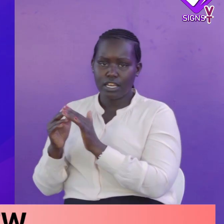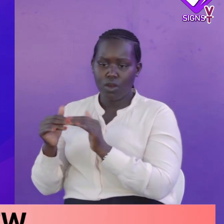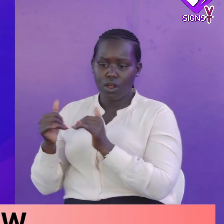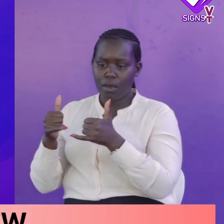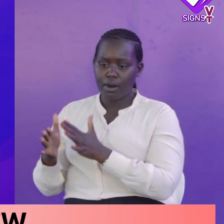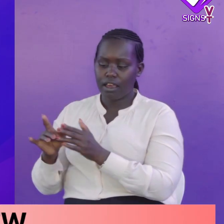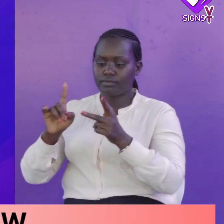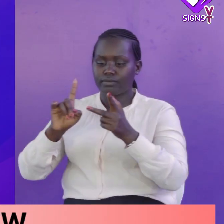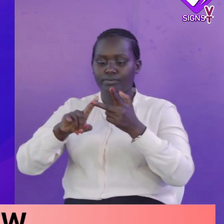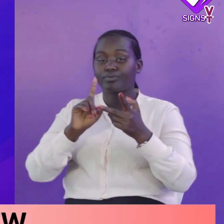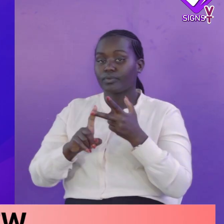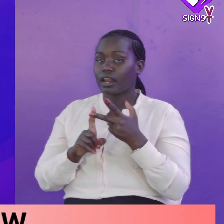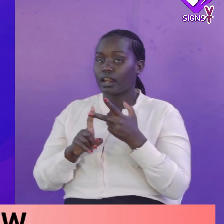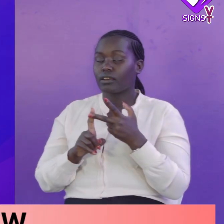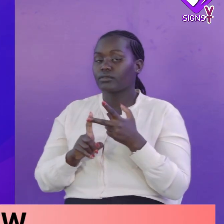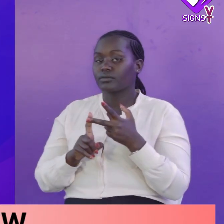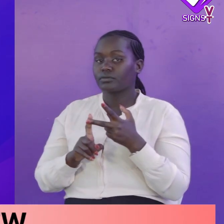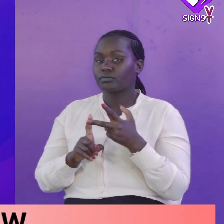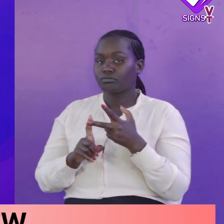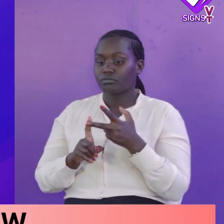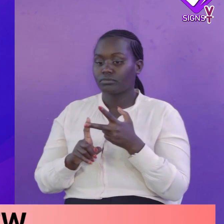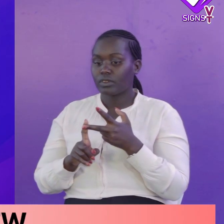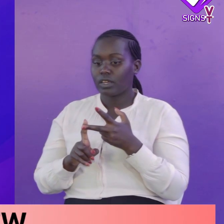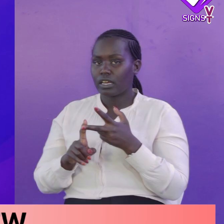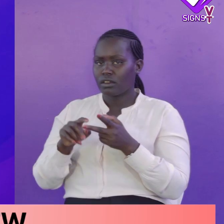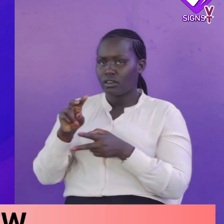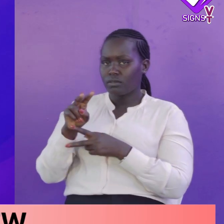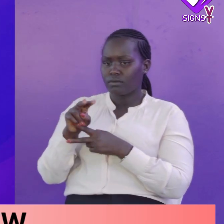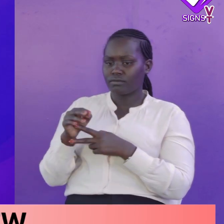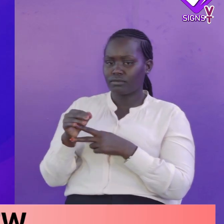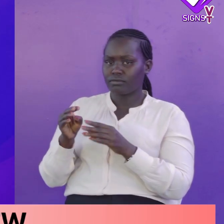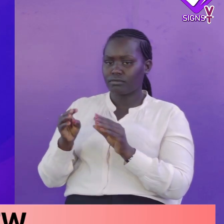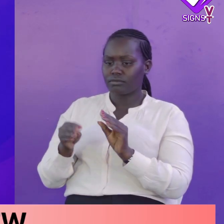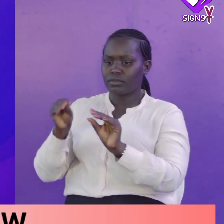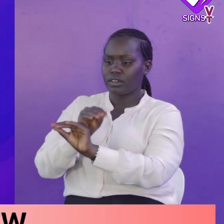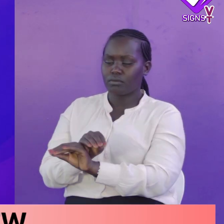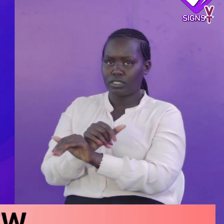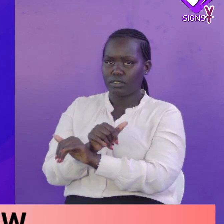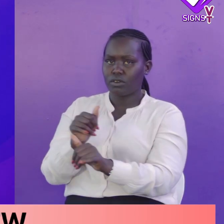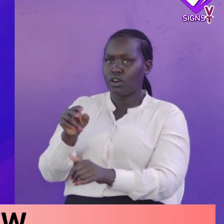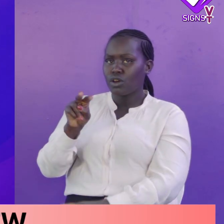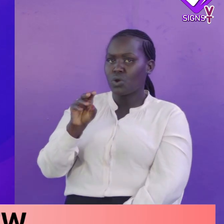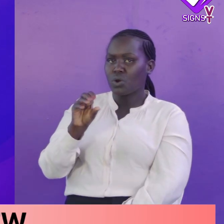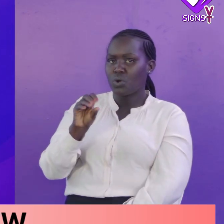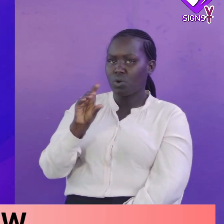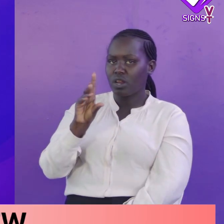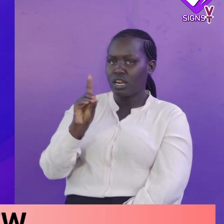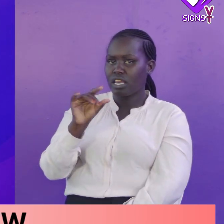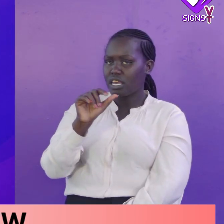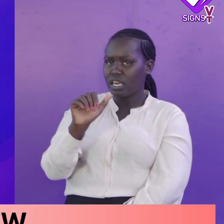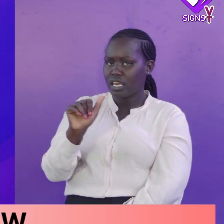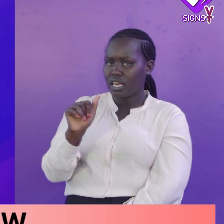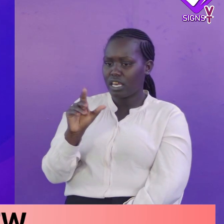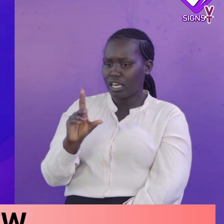2, Nwaneri really replaced Odegaard very well. Yeah. Because Odegaard had a shoulder injury and he